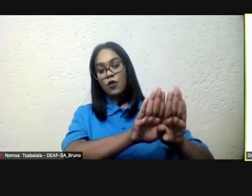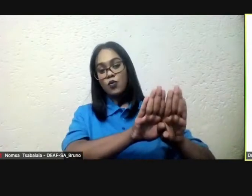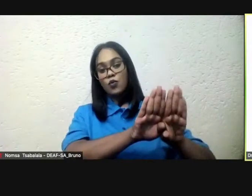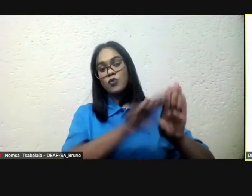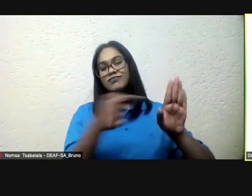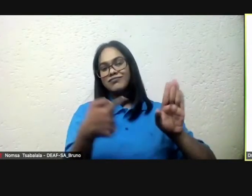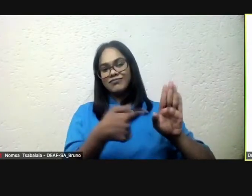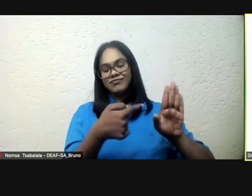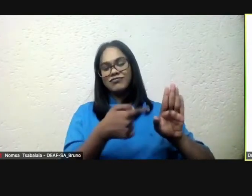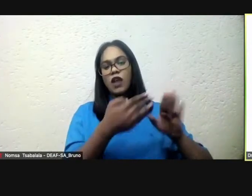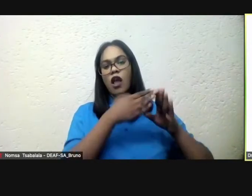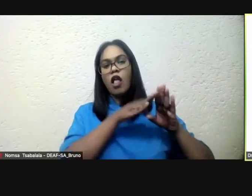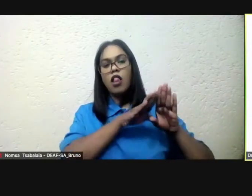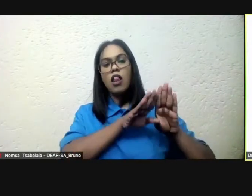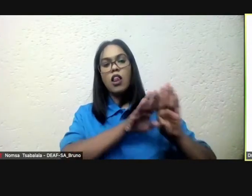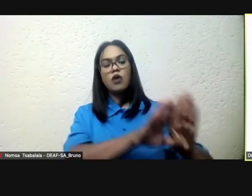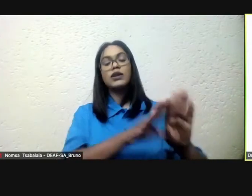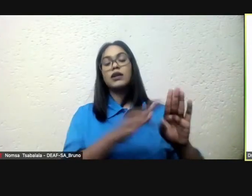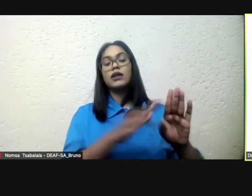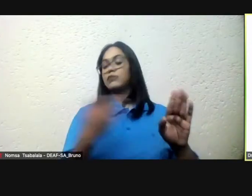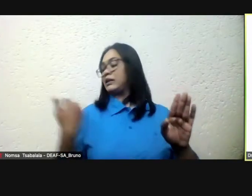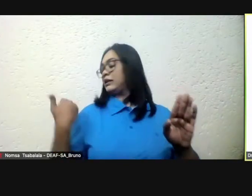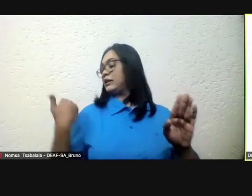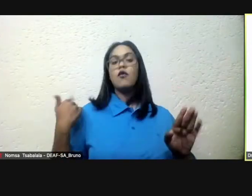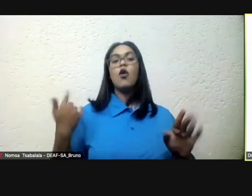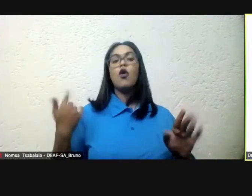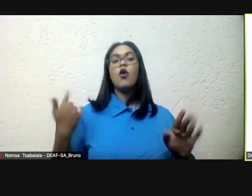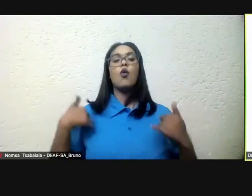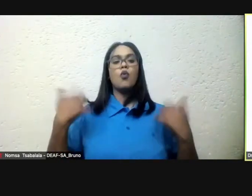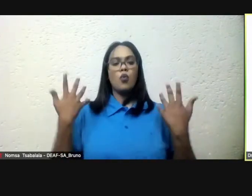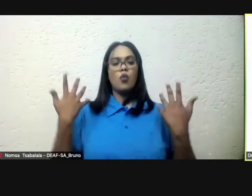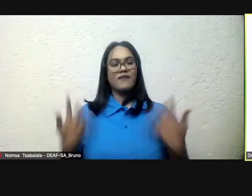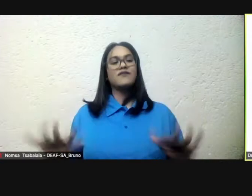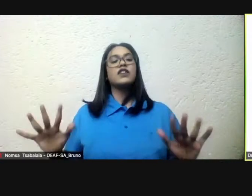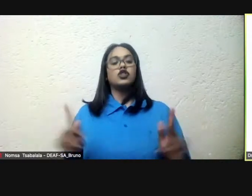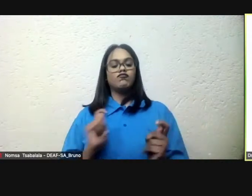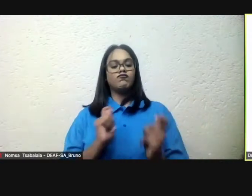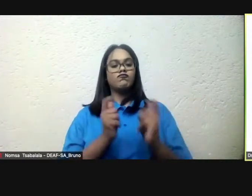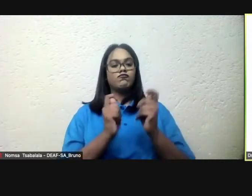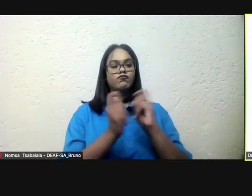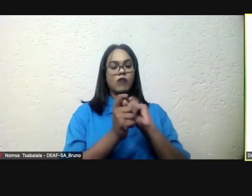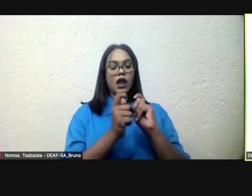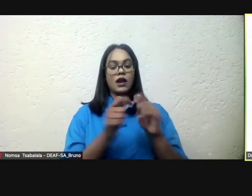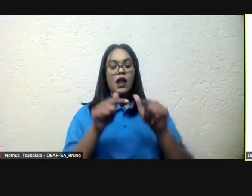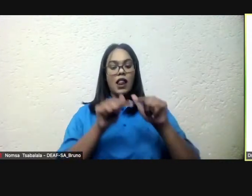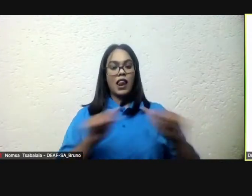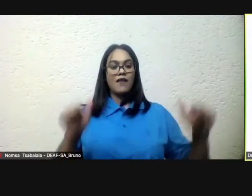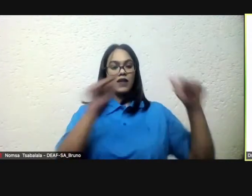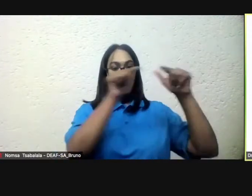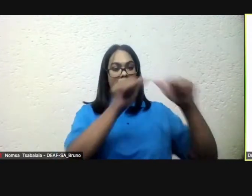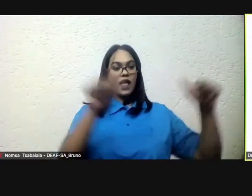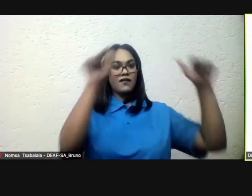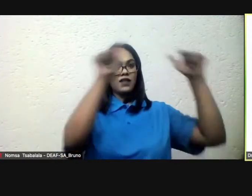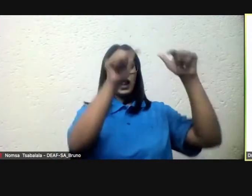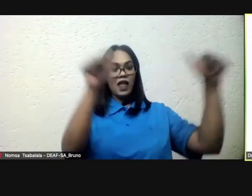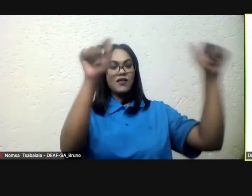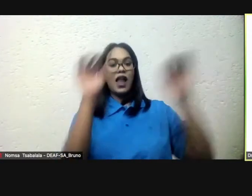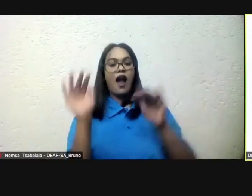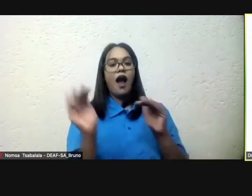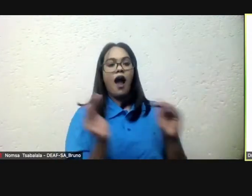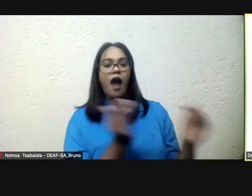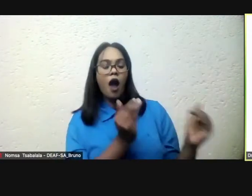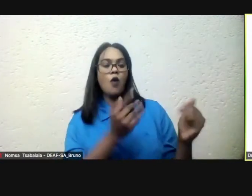ago adopted a risk-adjusted approach to managing COVID in terms of